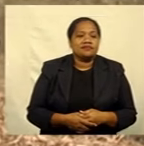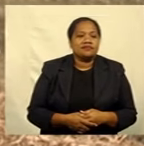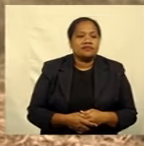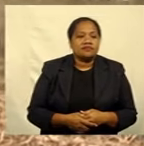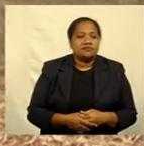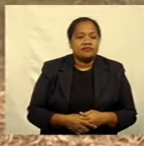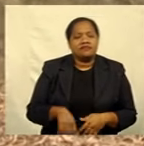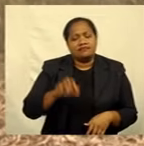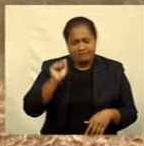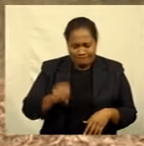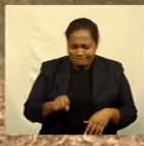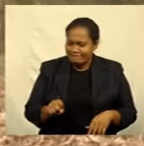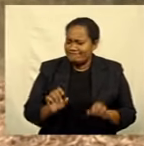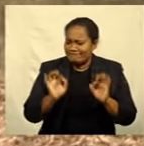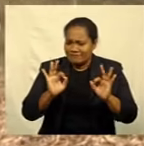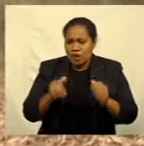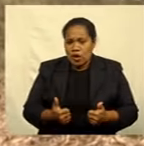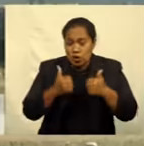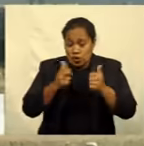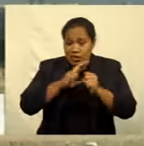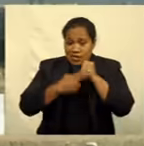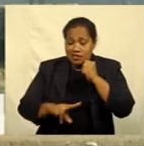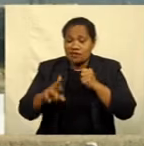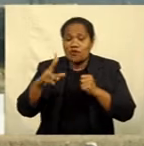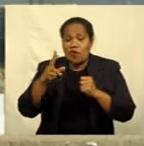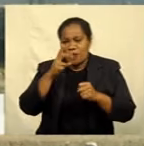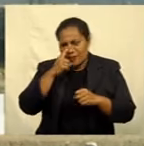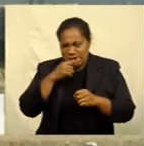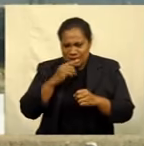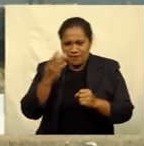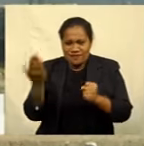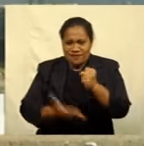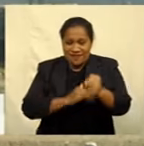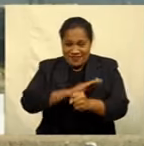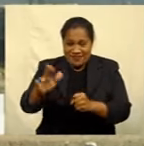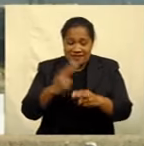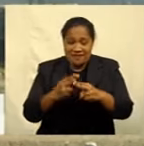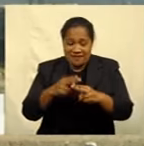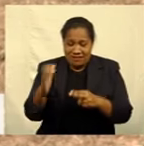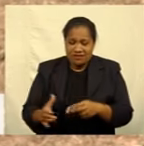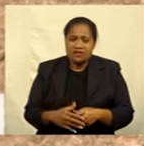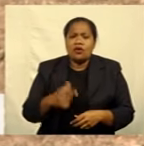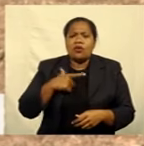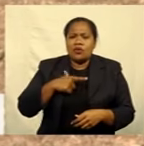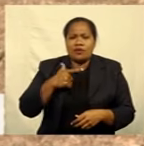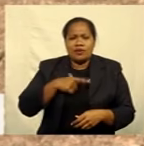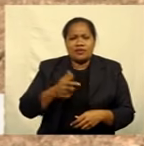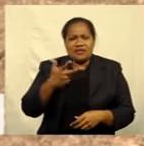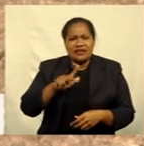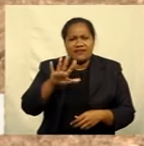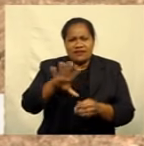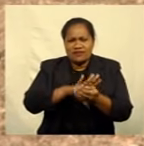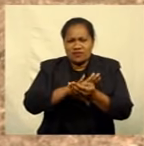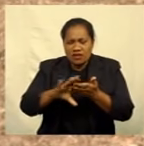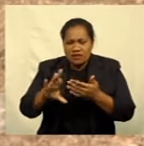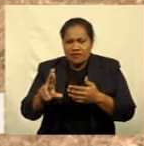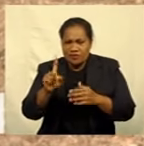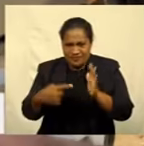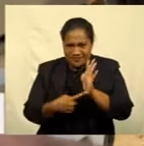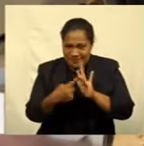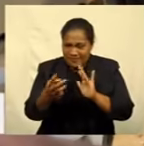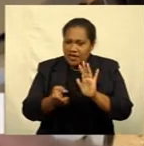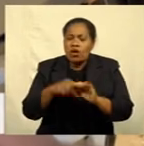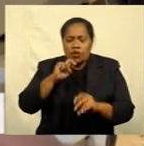It was definitely good news for cane farmers, as the guaranteed price of $85 will allow them to also save.